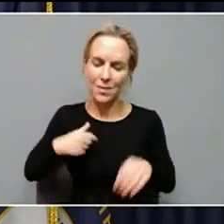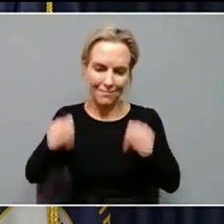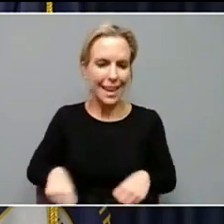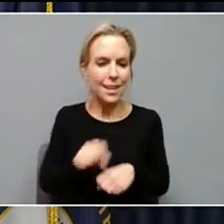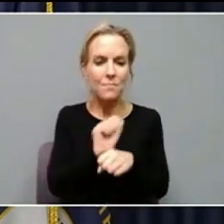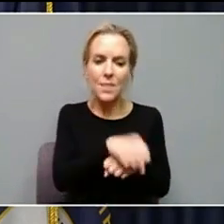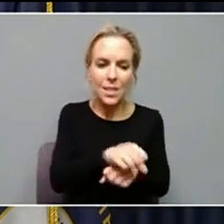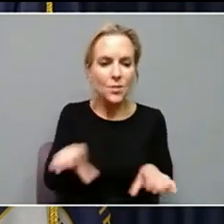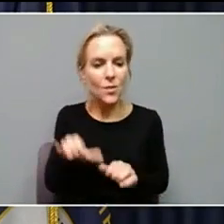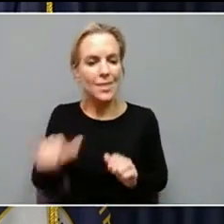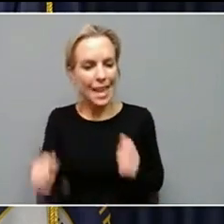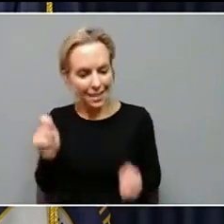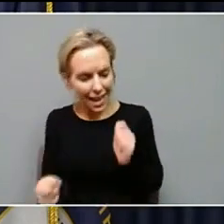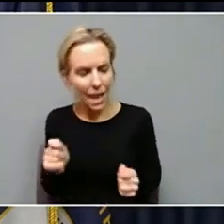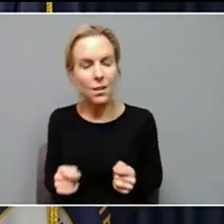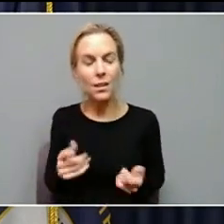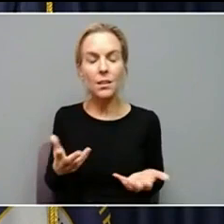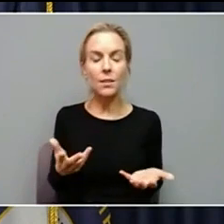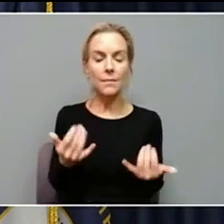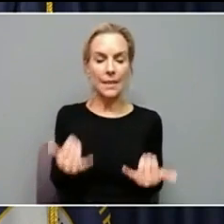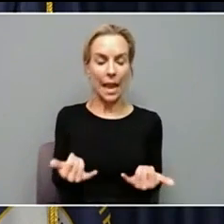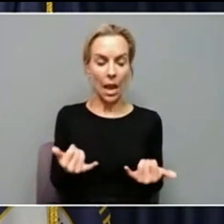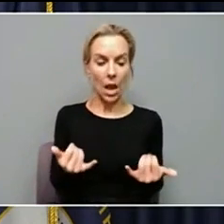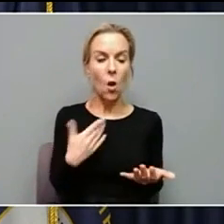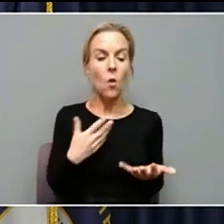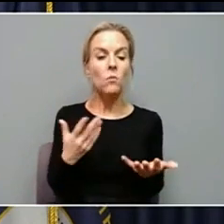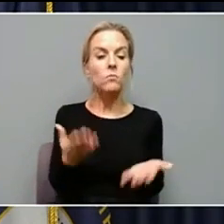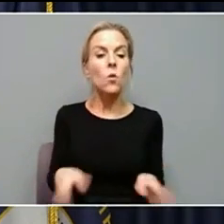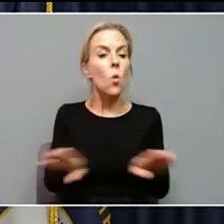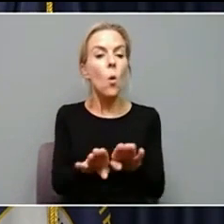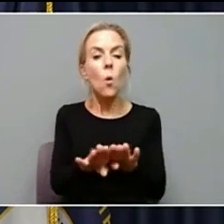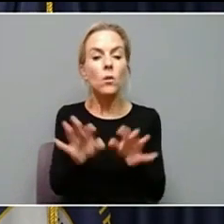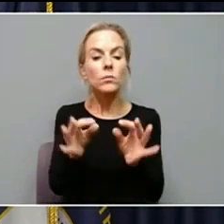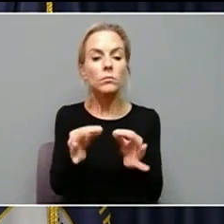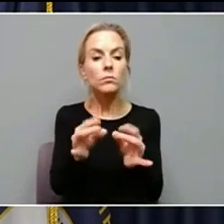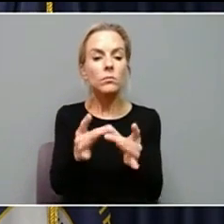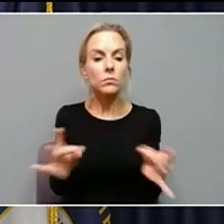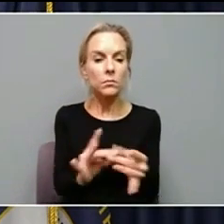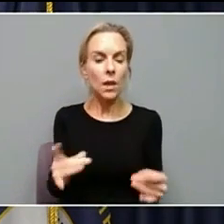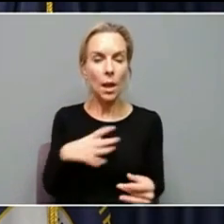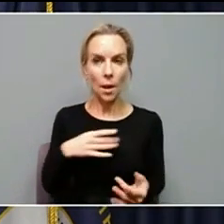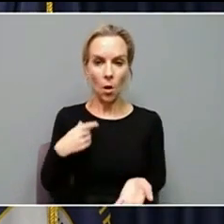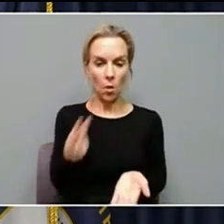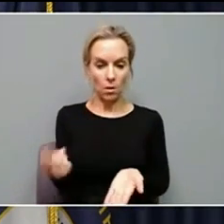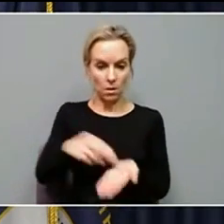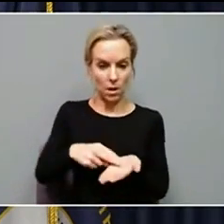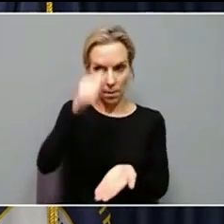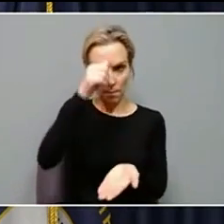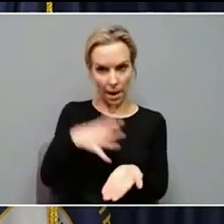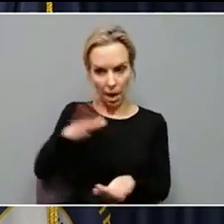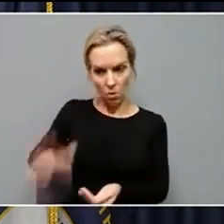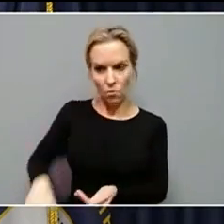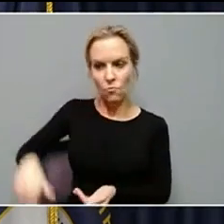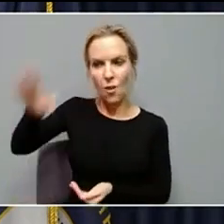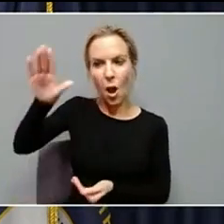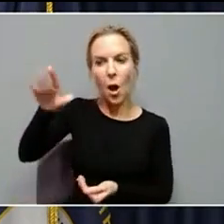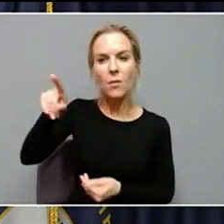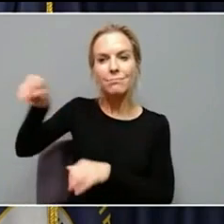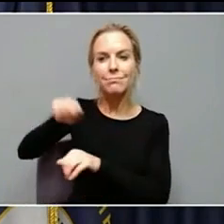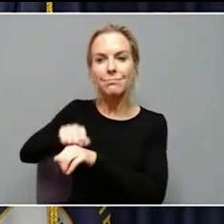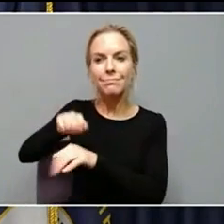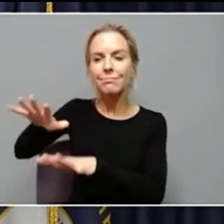In closing, I stand in front of you today as a man who grew up in the knobs and hollers of LaRue and Nelson